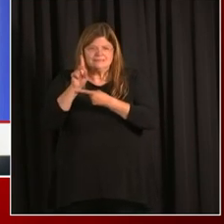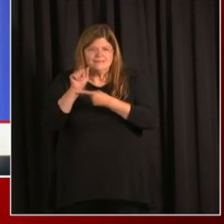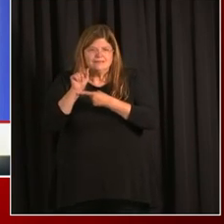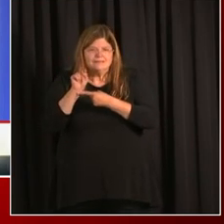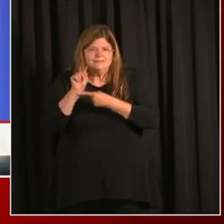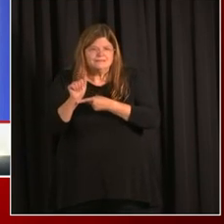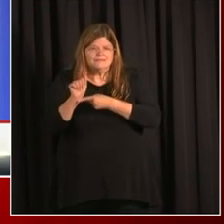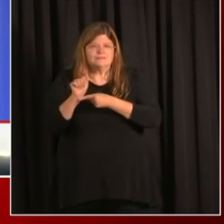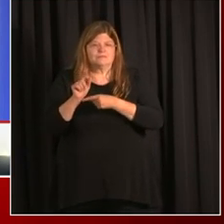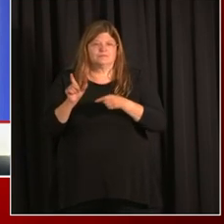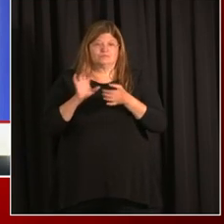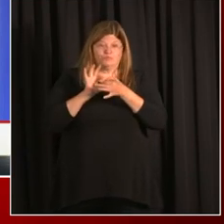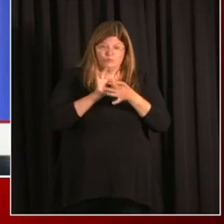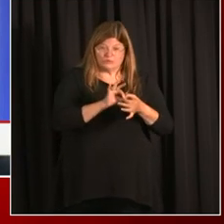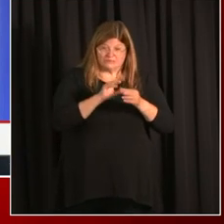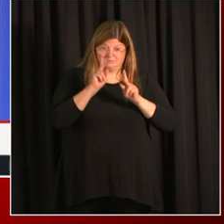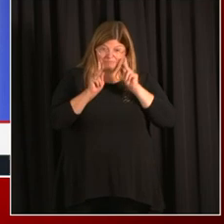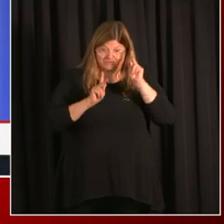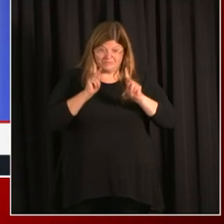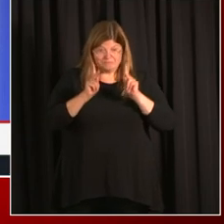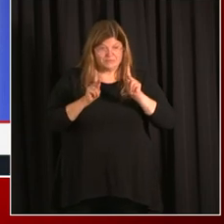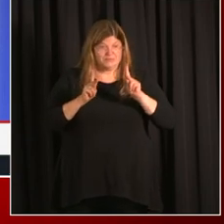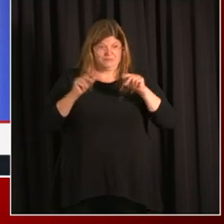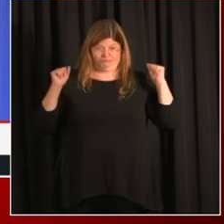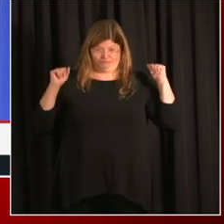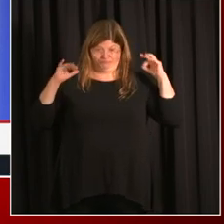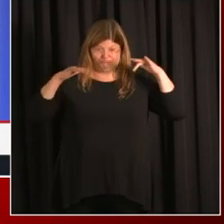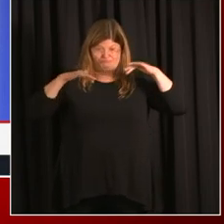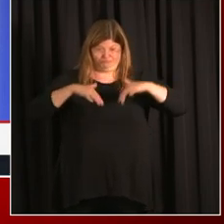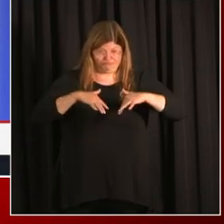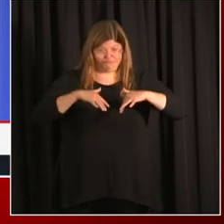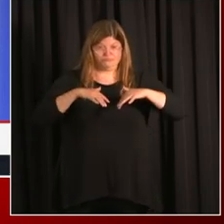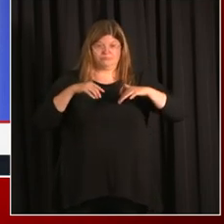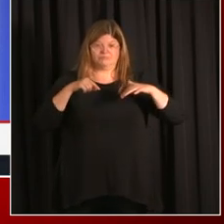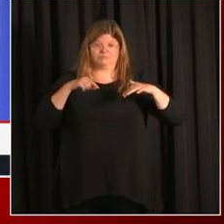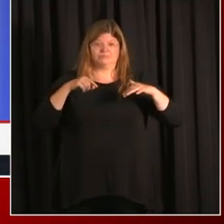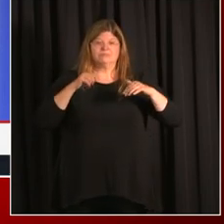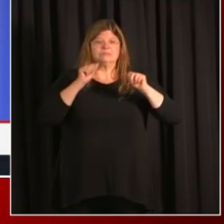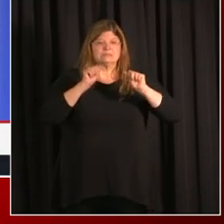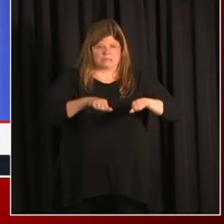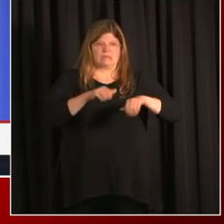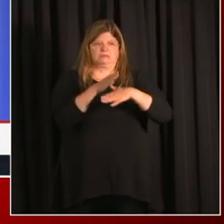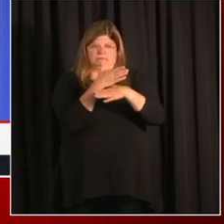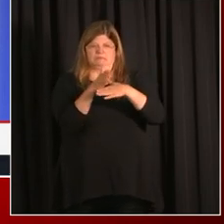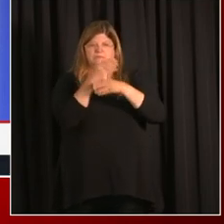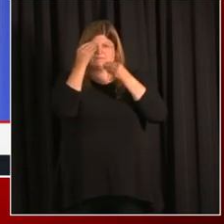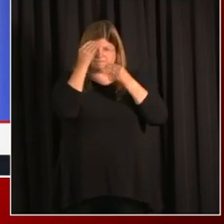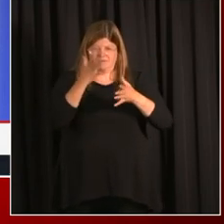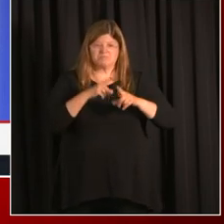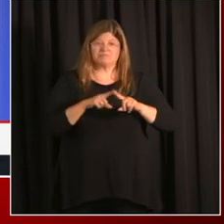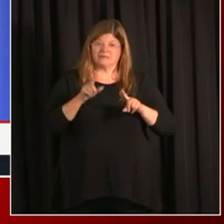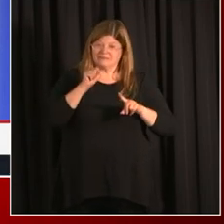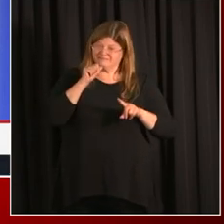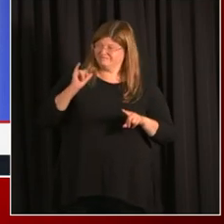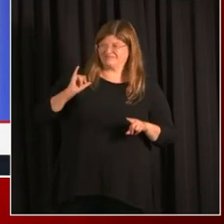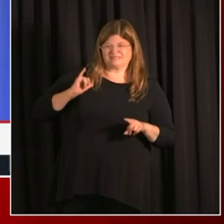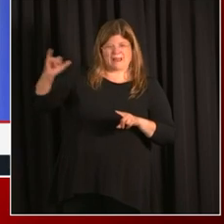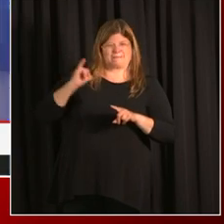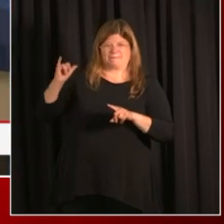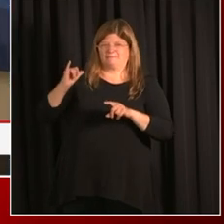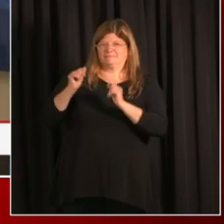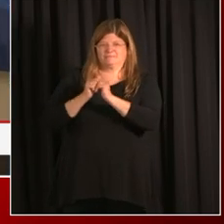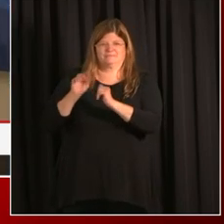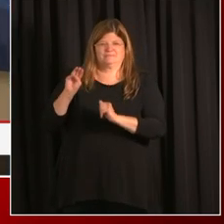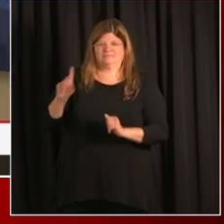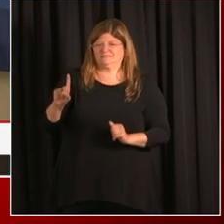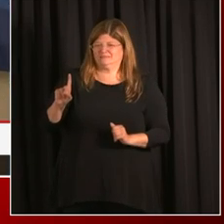they're related to people attending large gatherings, we'll be able to disclose that information to folks. Thank you, Dr. Nesbitt. We're next